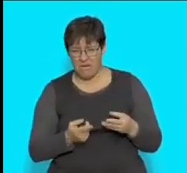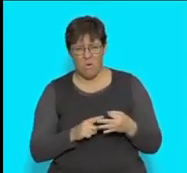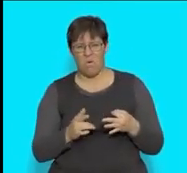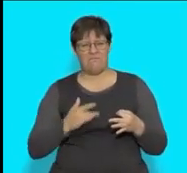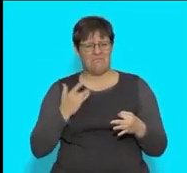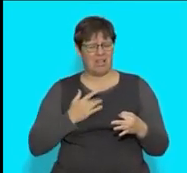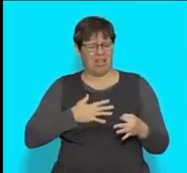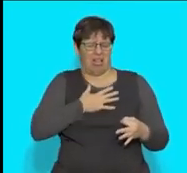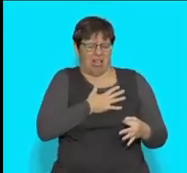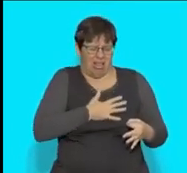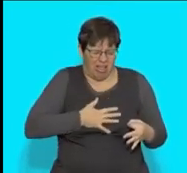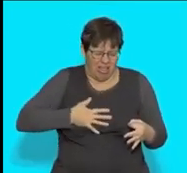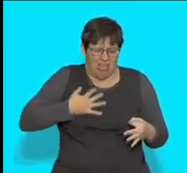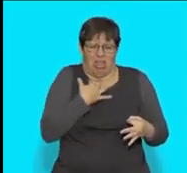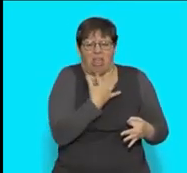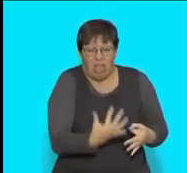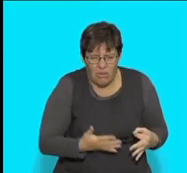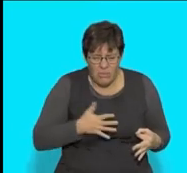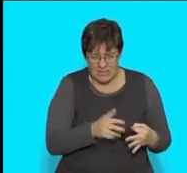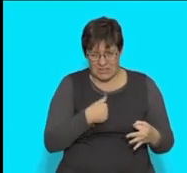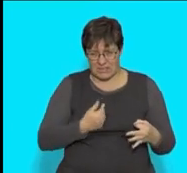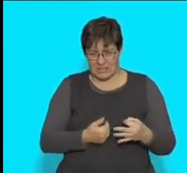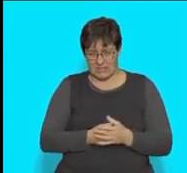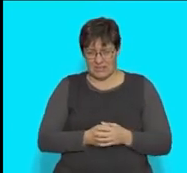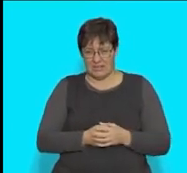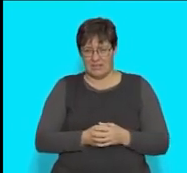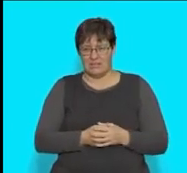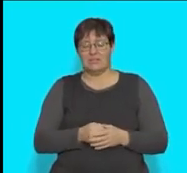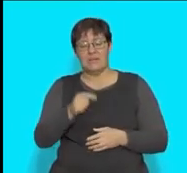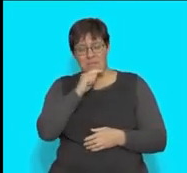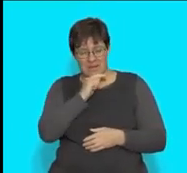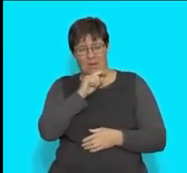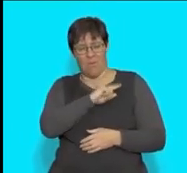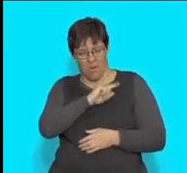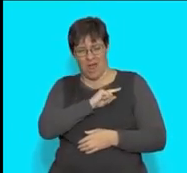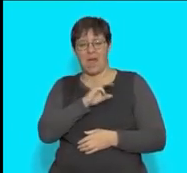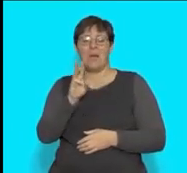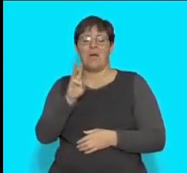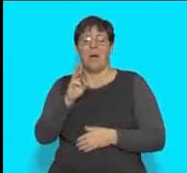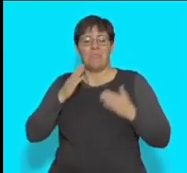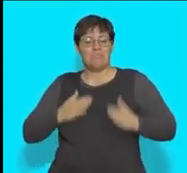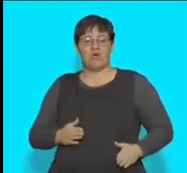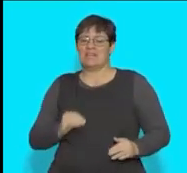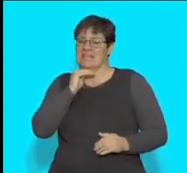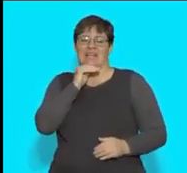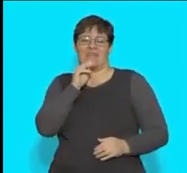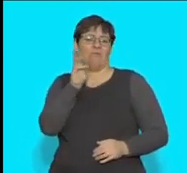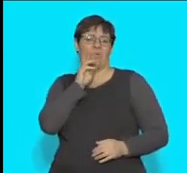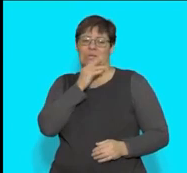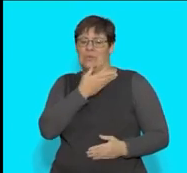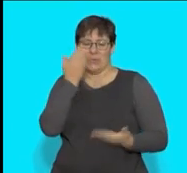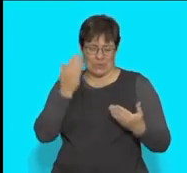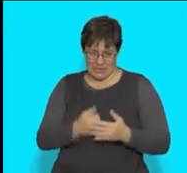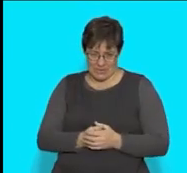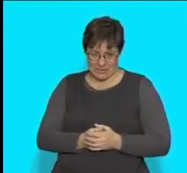to be sick, we want to vomit. Right? So when we are dehydrated, our body, right, it tells us that things